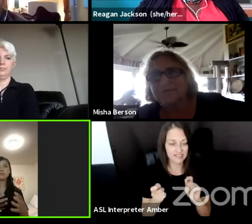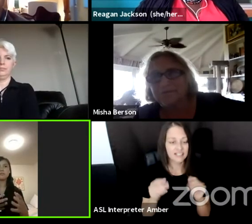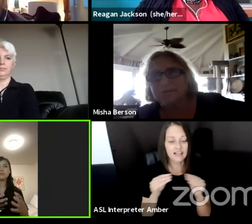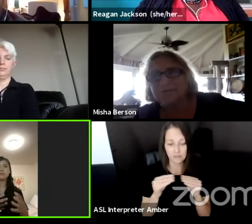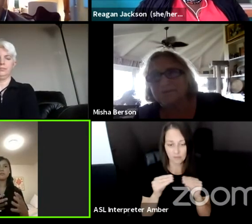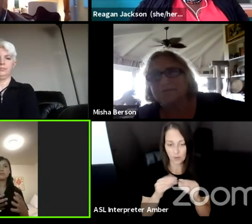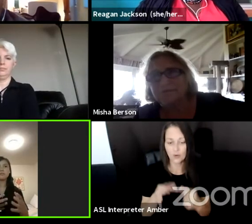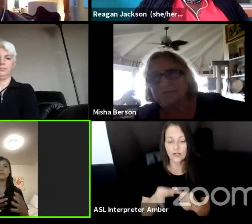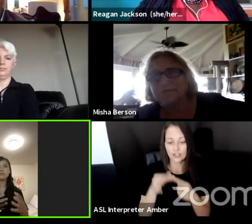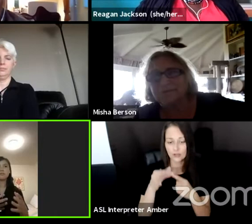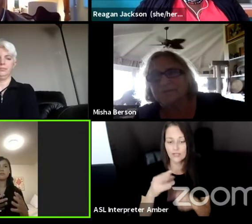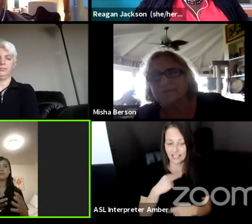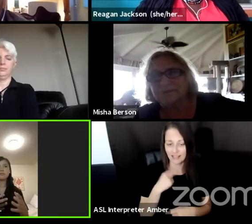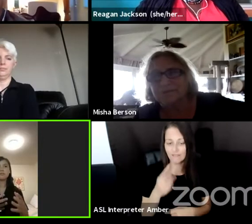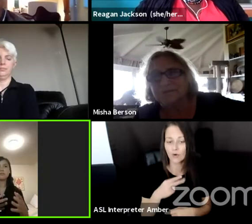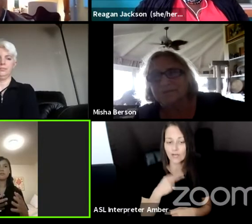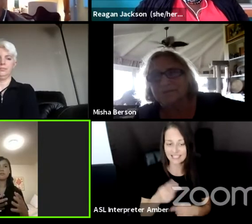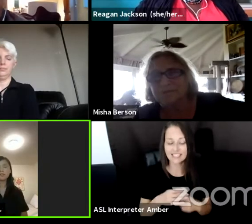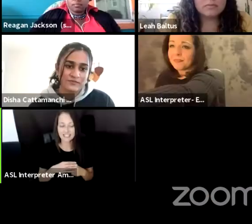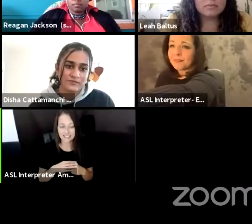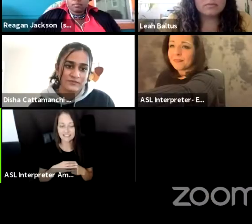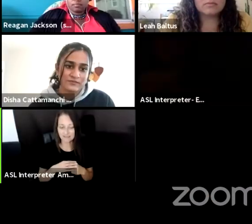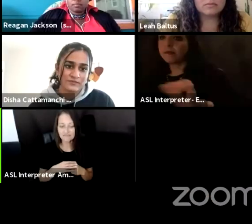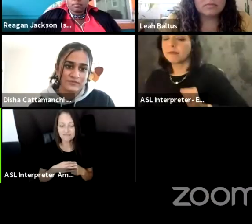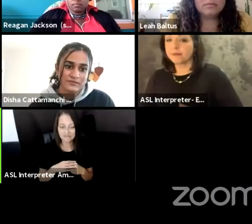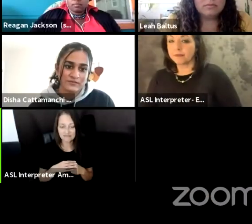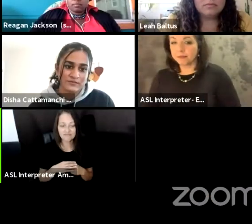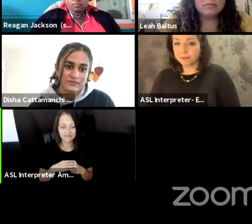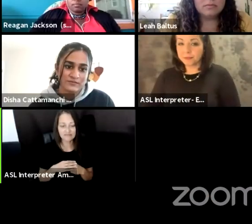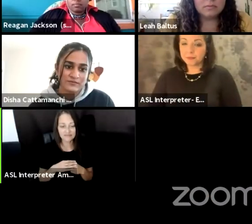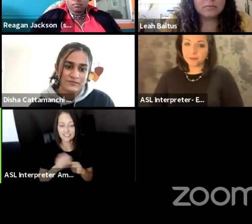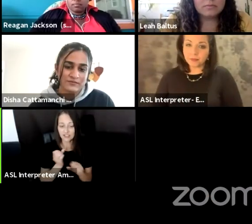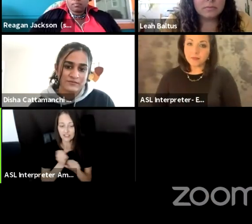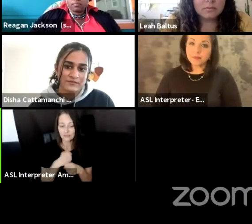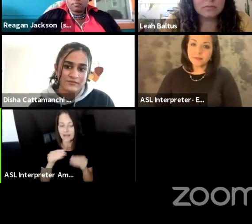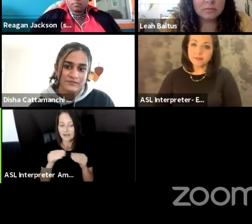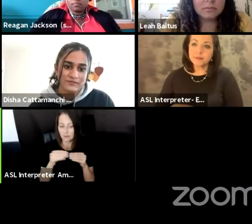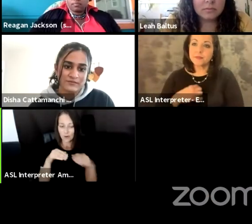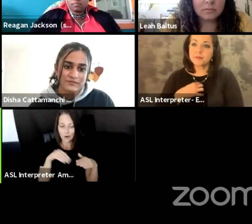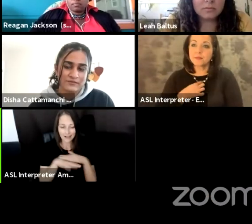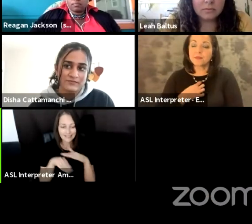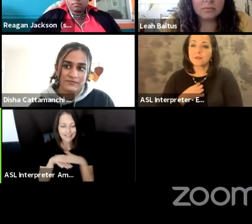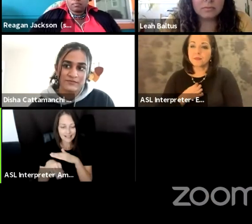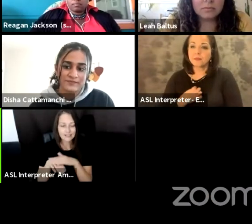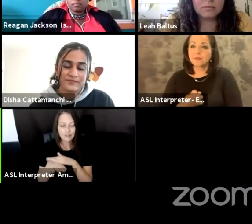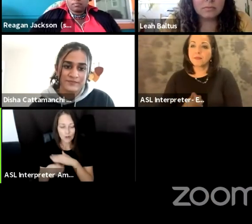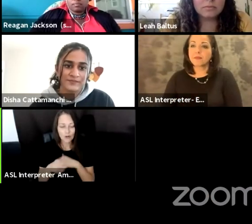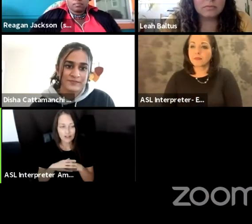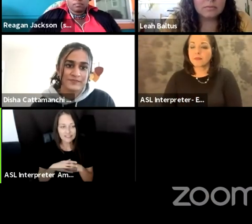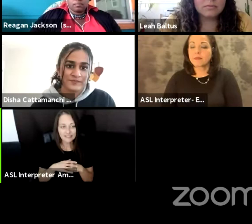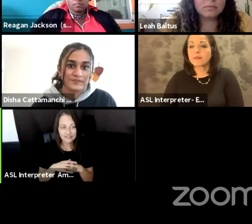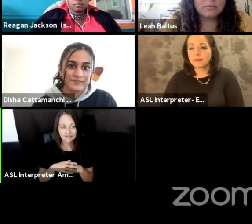voices in there. It's just to make it, you know, more accessible, like everyone.